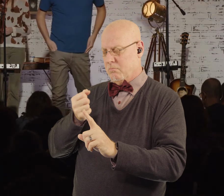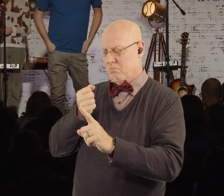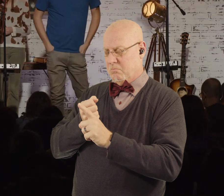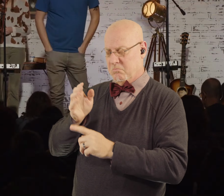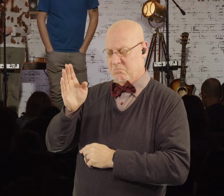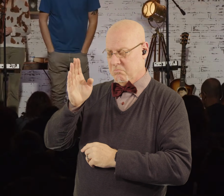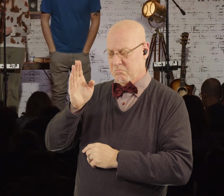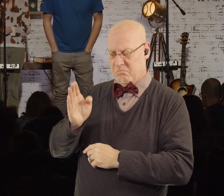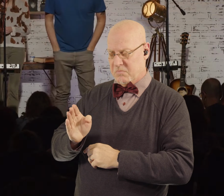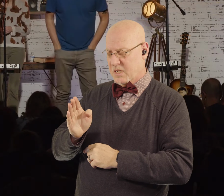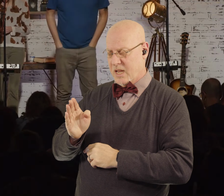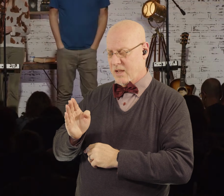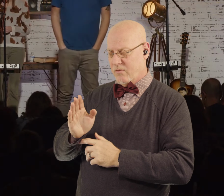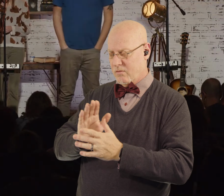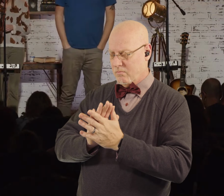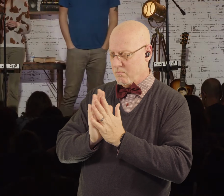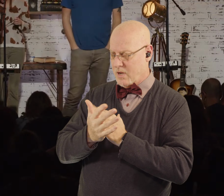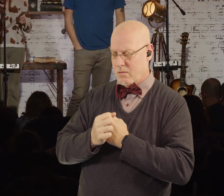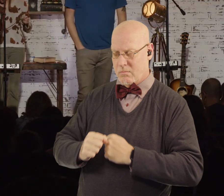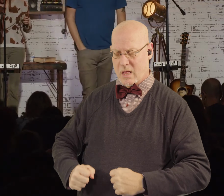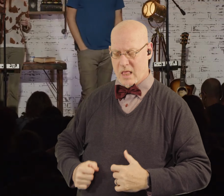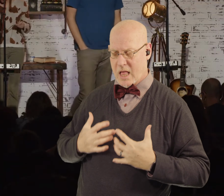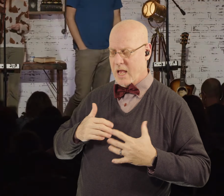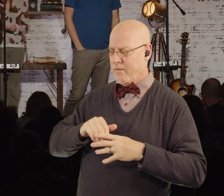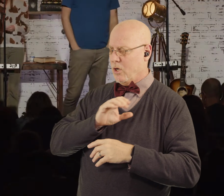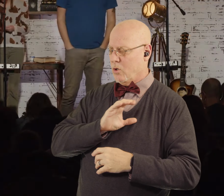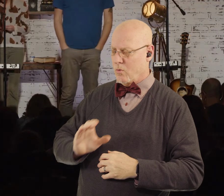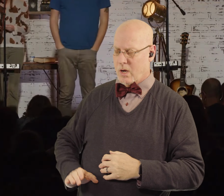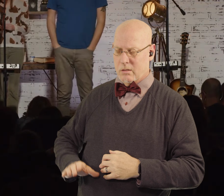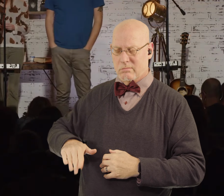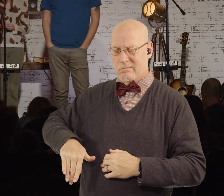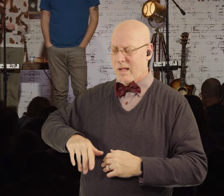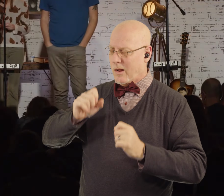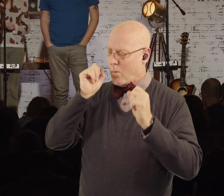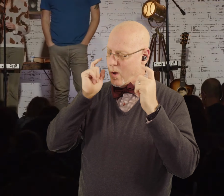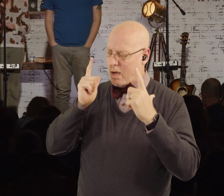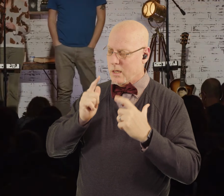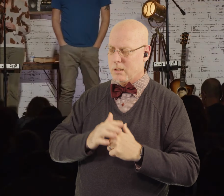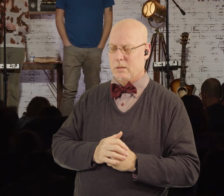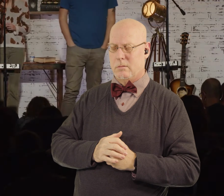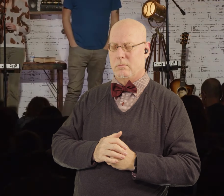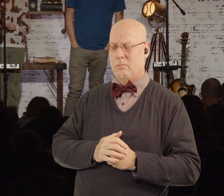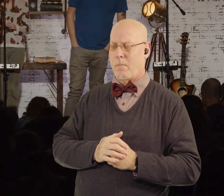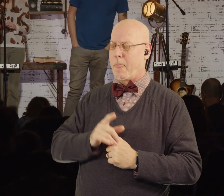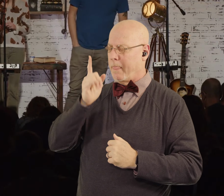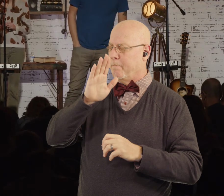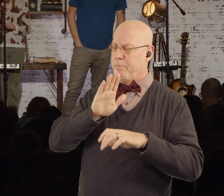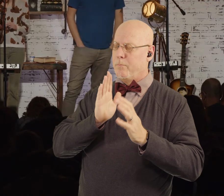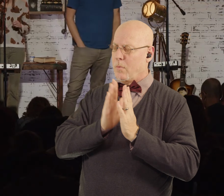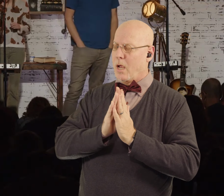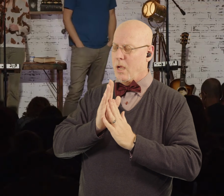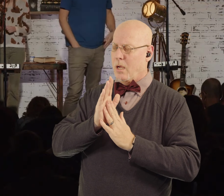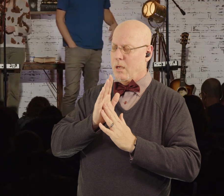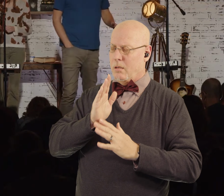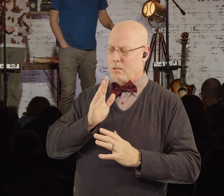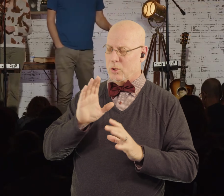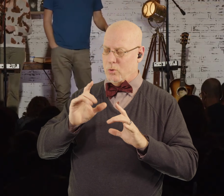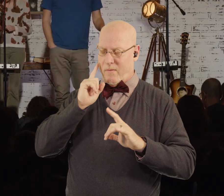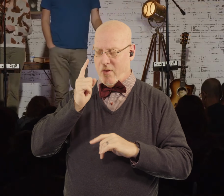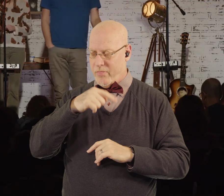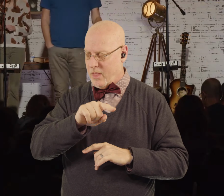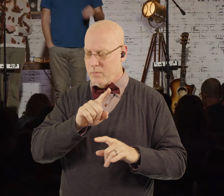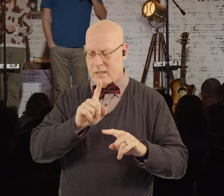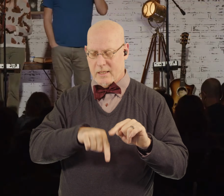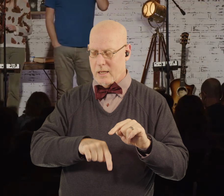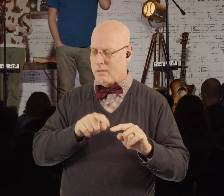Pray for my friends who have never come to life in Christ. They have not been awakened. God, I pray that you would do for